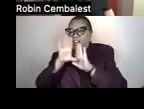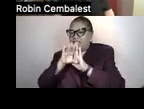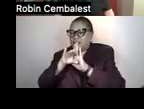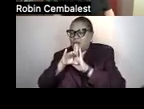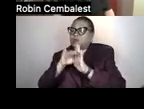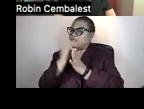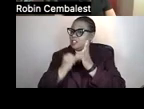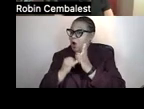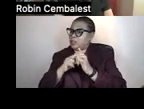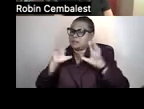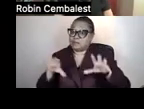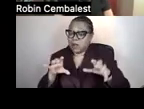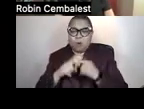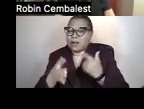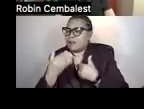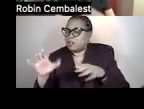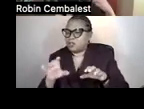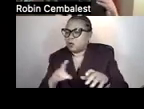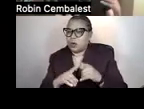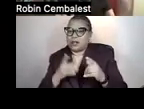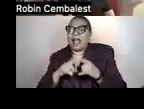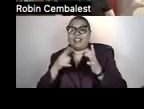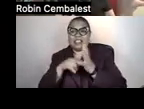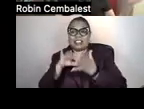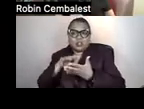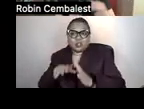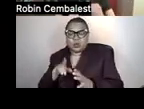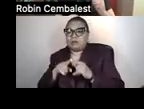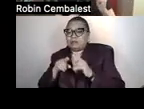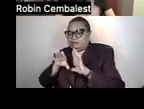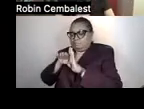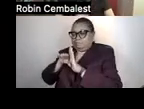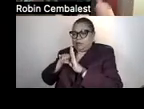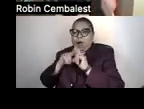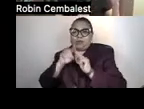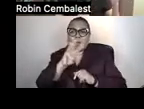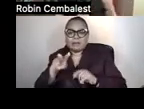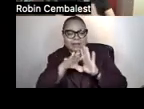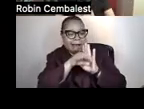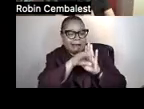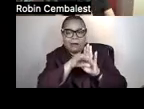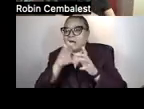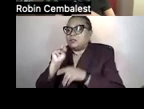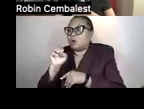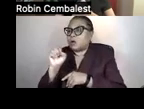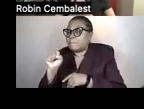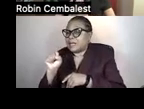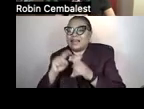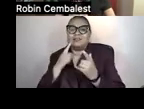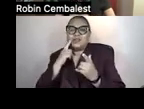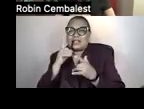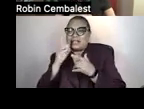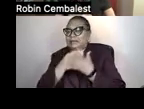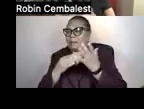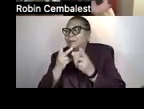the artist in action, whatever you're doing in the studio. You could use this on your website, on your social media, and you need it to get